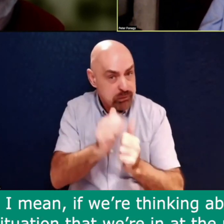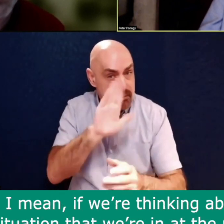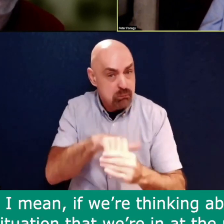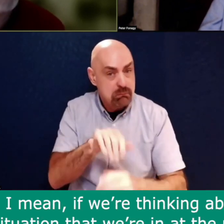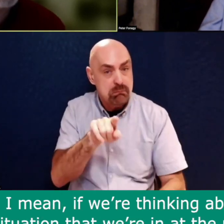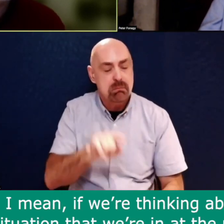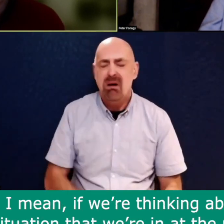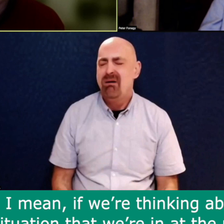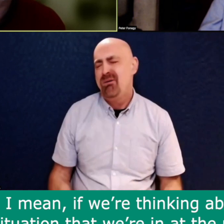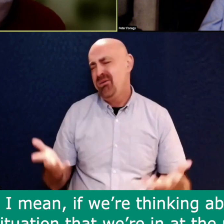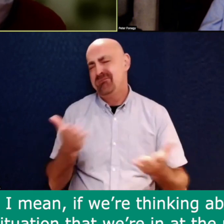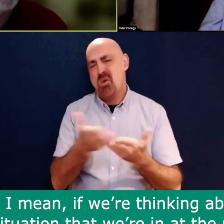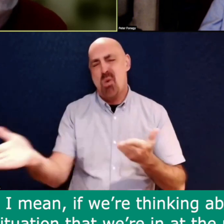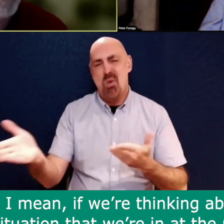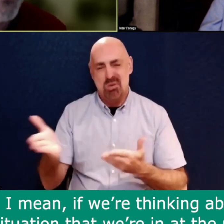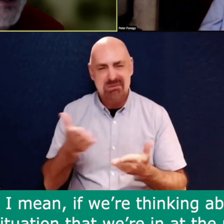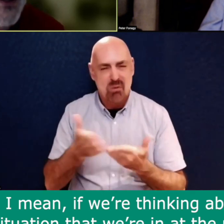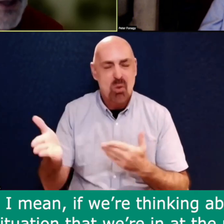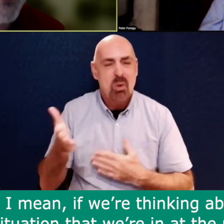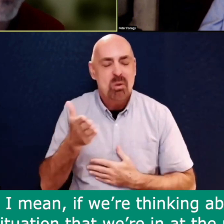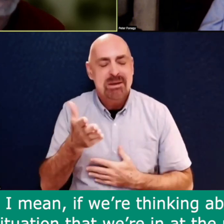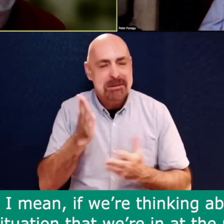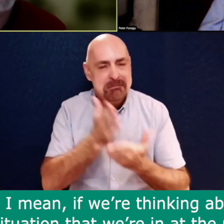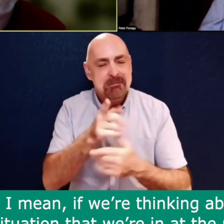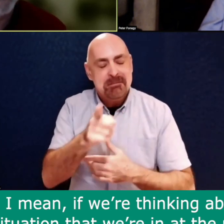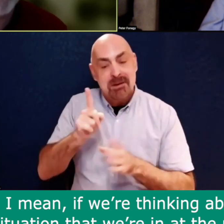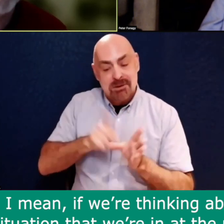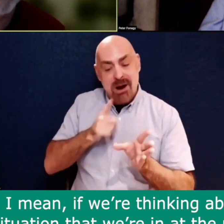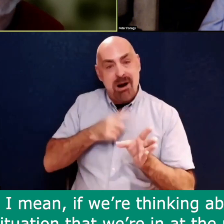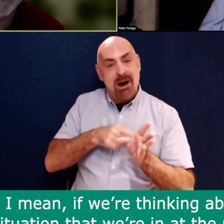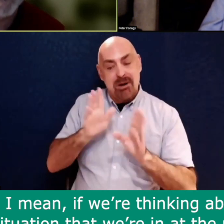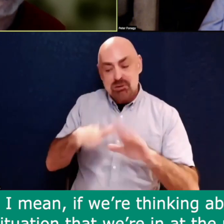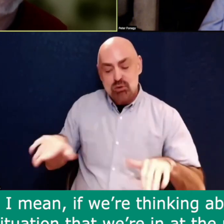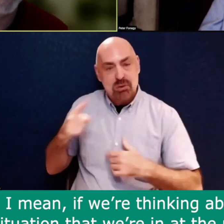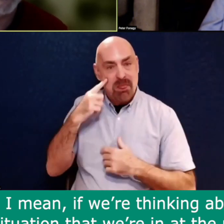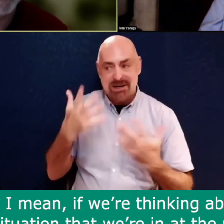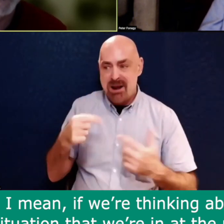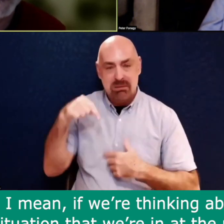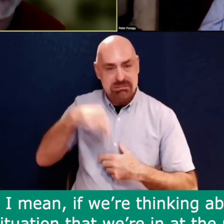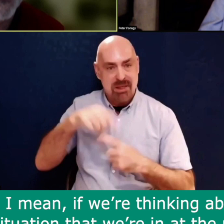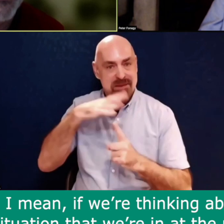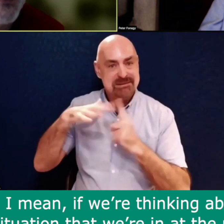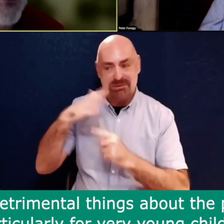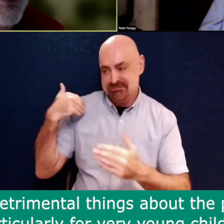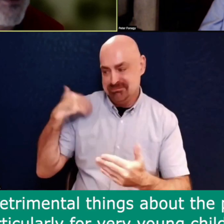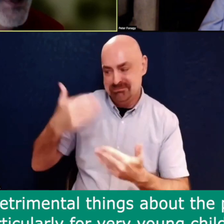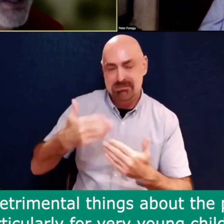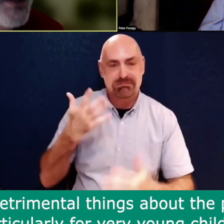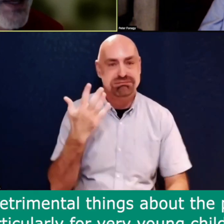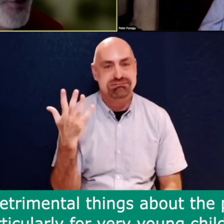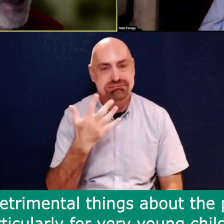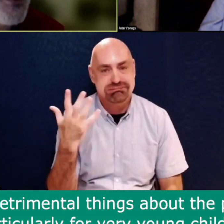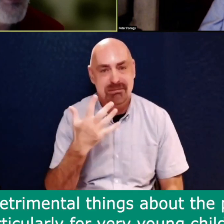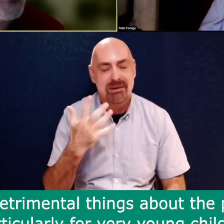interventions. Yeah, absolutely. I mean, if we're thinking about young children now in the situation that we're in at the moment, one of the